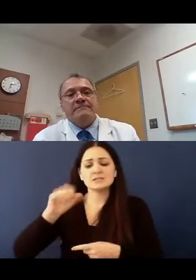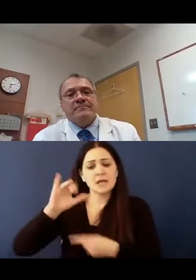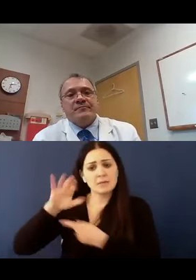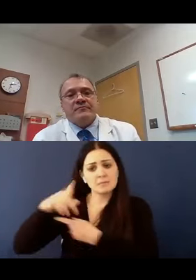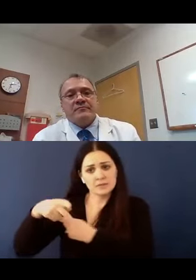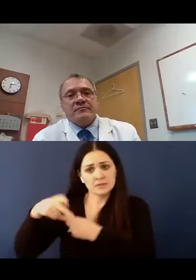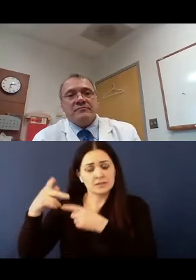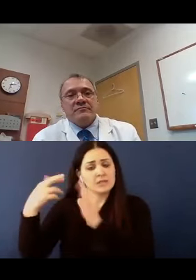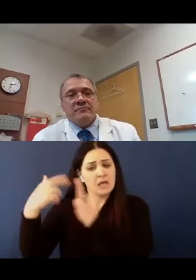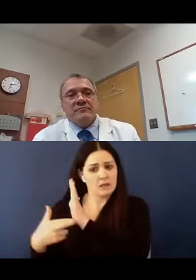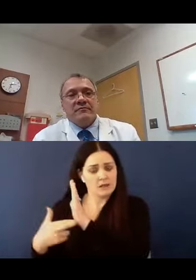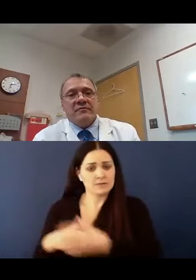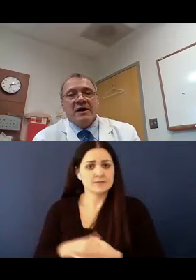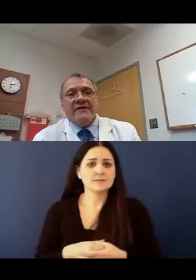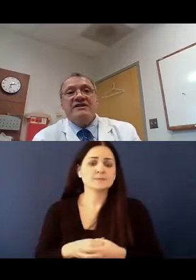forward.